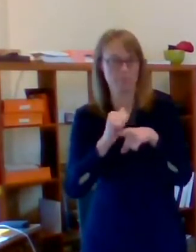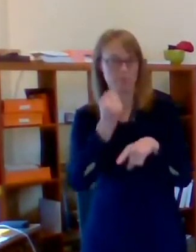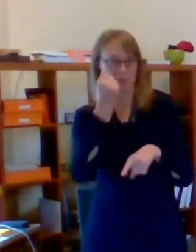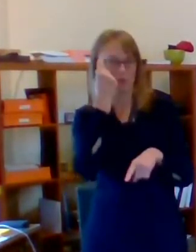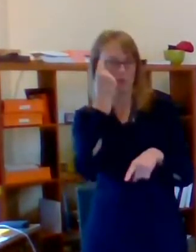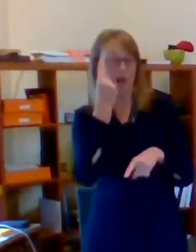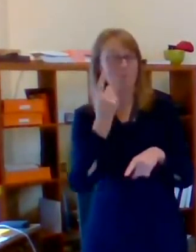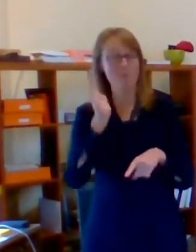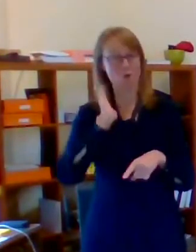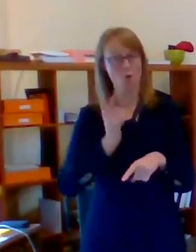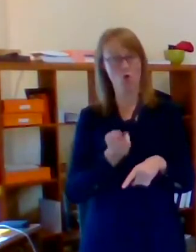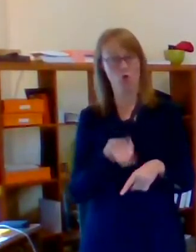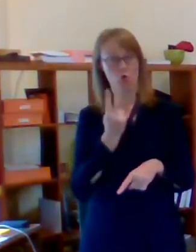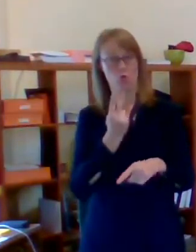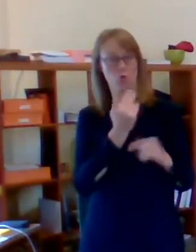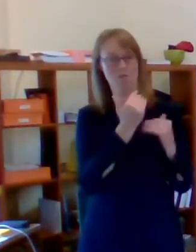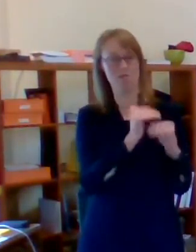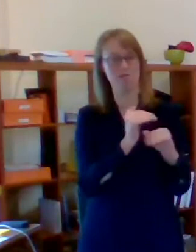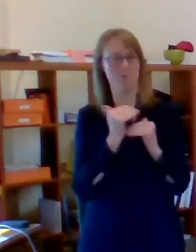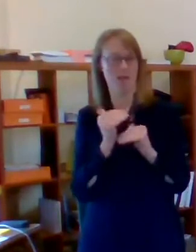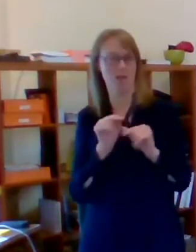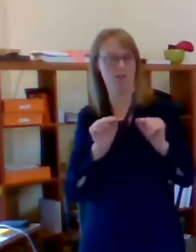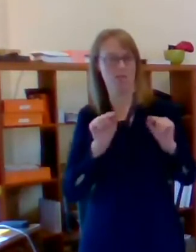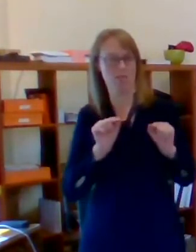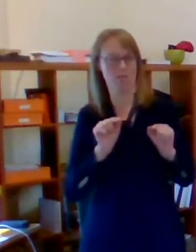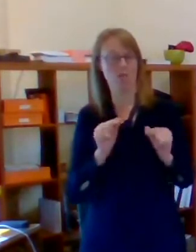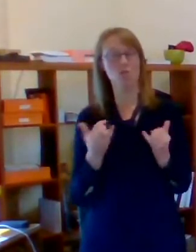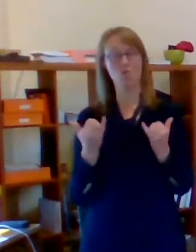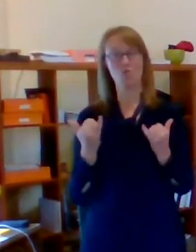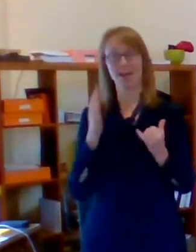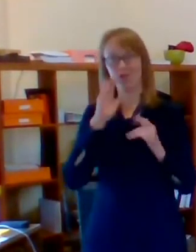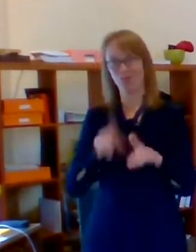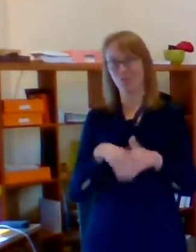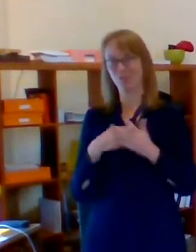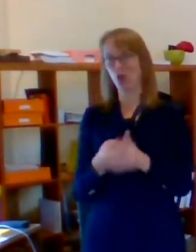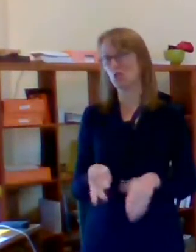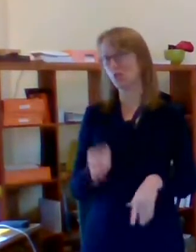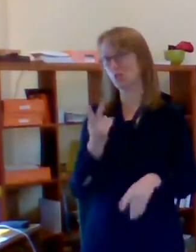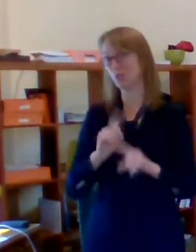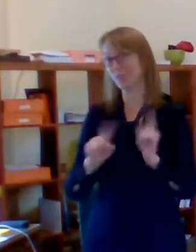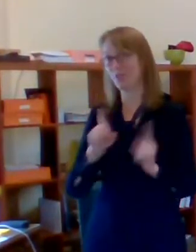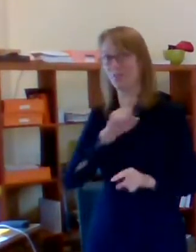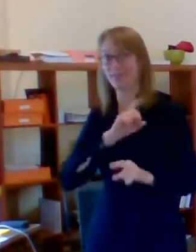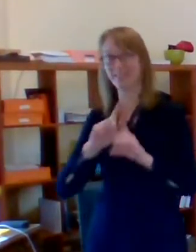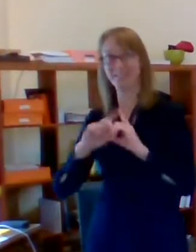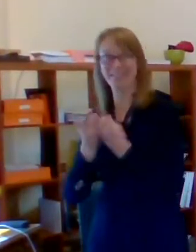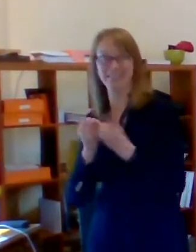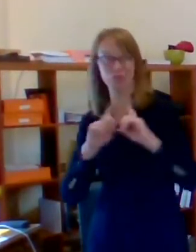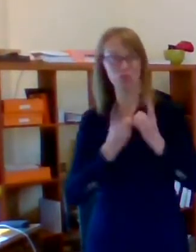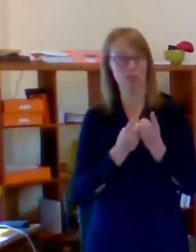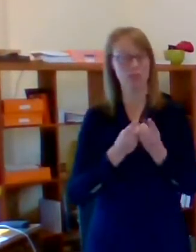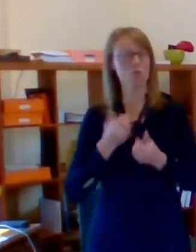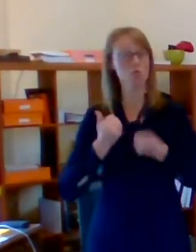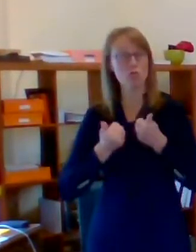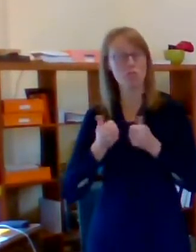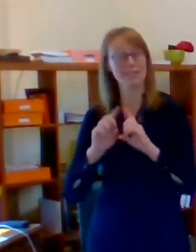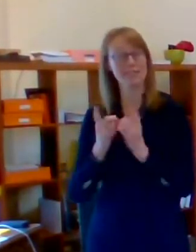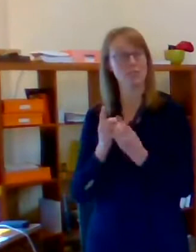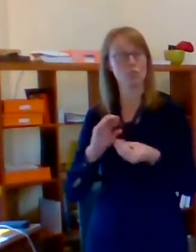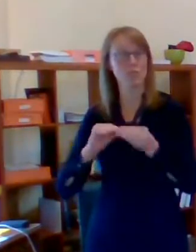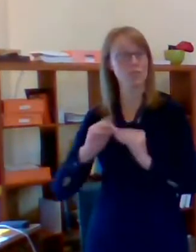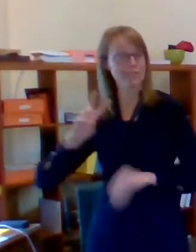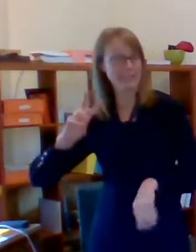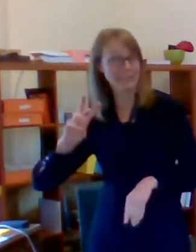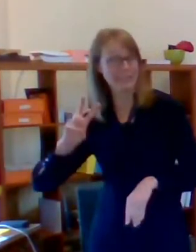Now this will be rolled out in 2 police districts. The 6th district for sure, and they're looking at